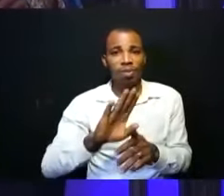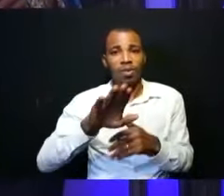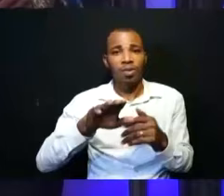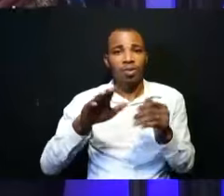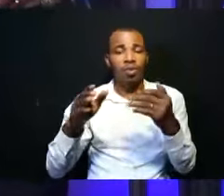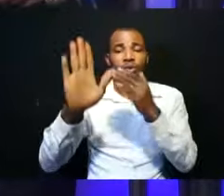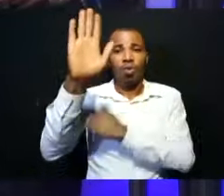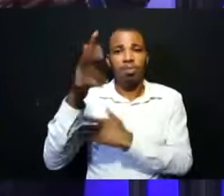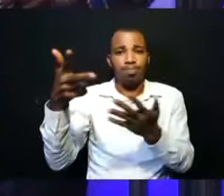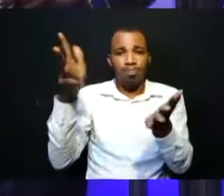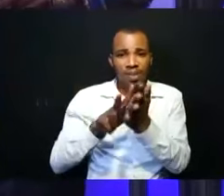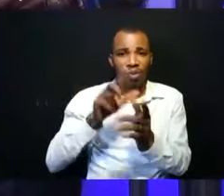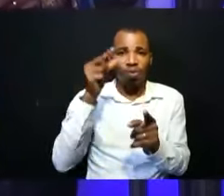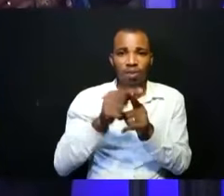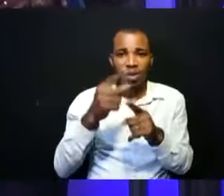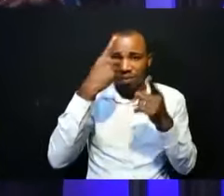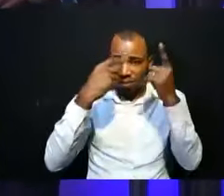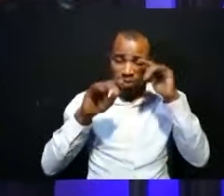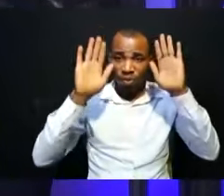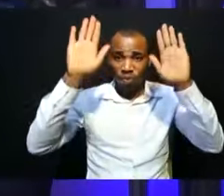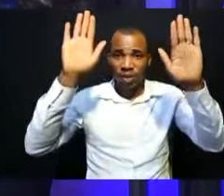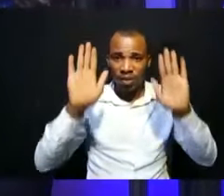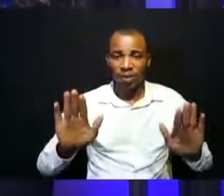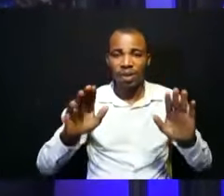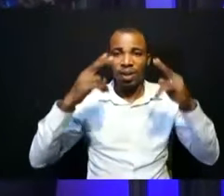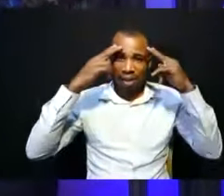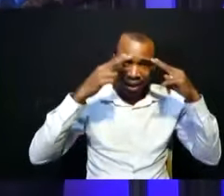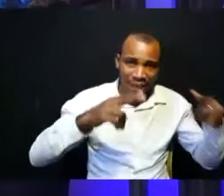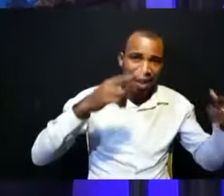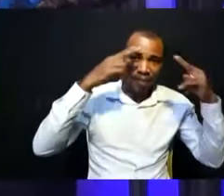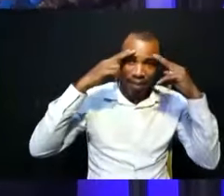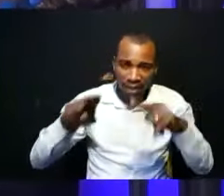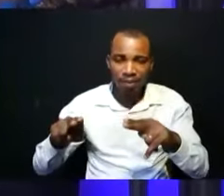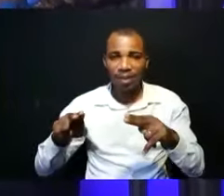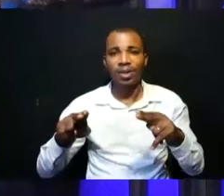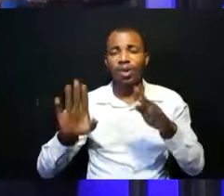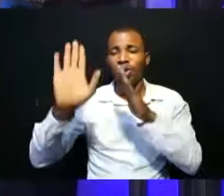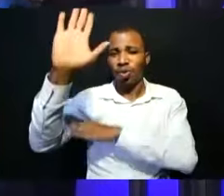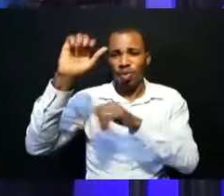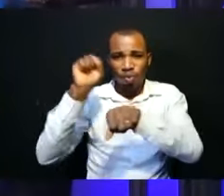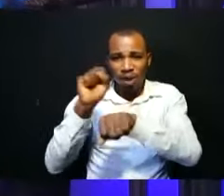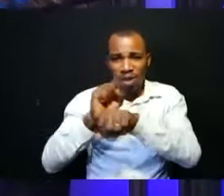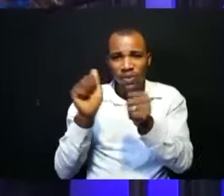his word by the signs that accompanied it. The Lord worked with them.